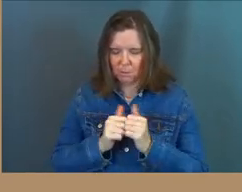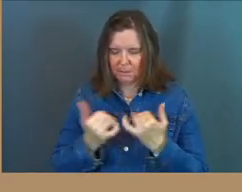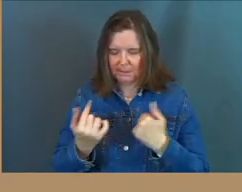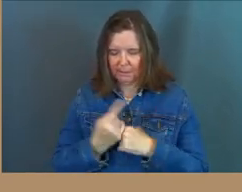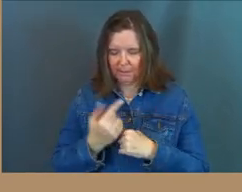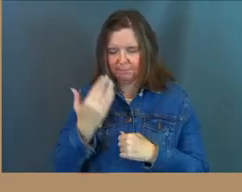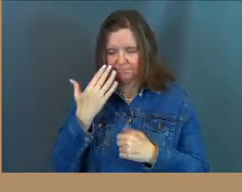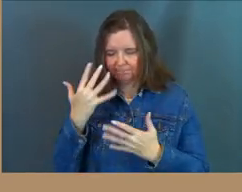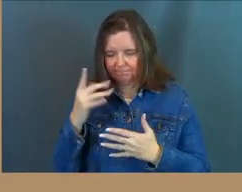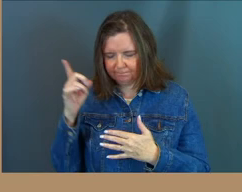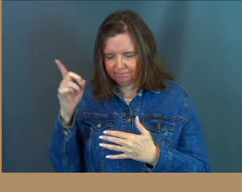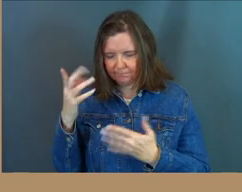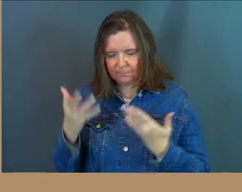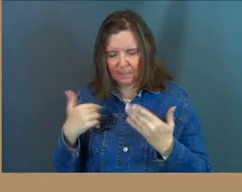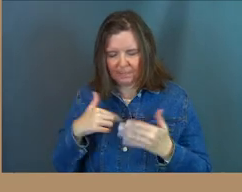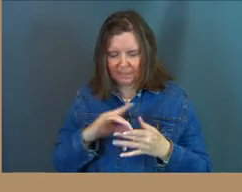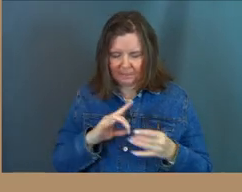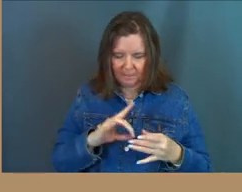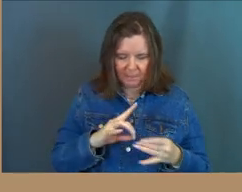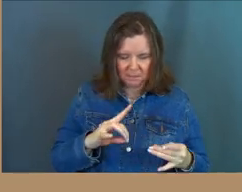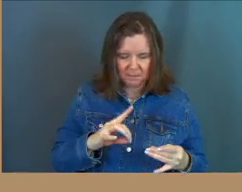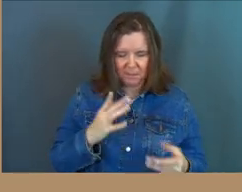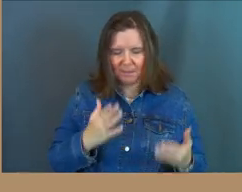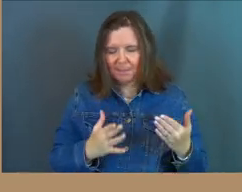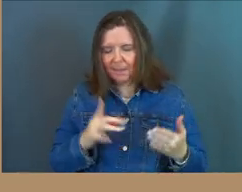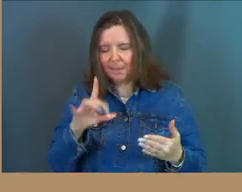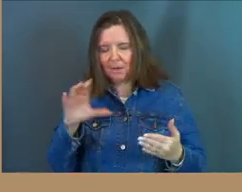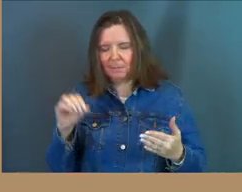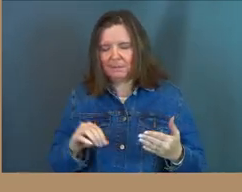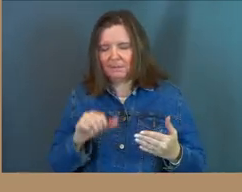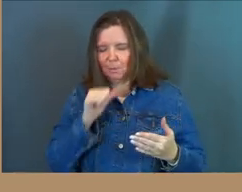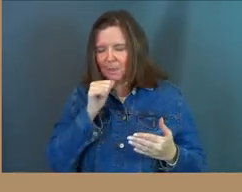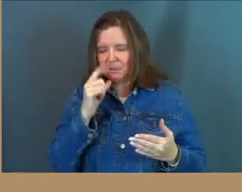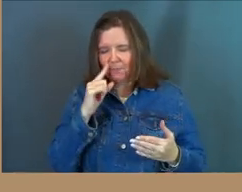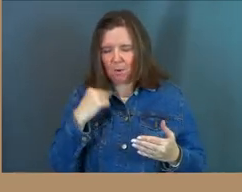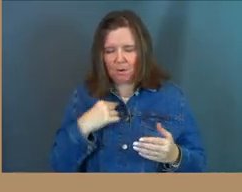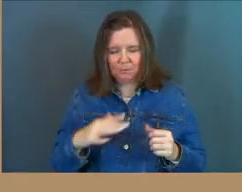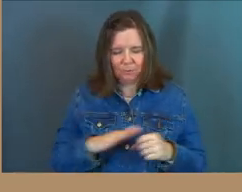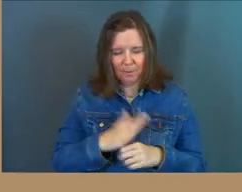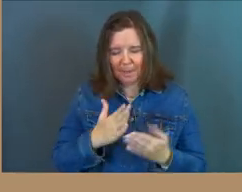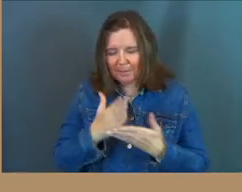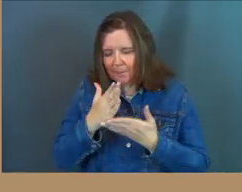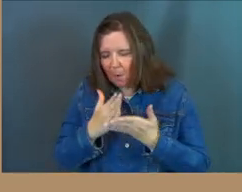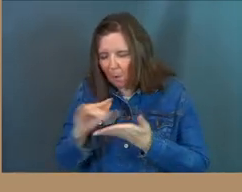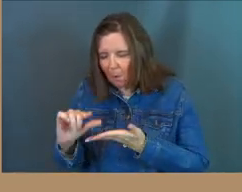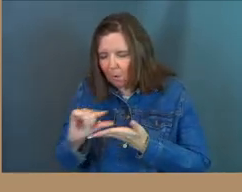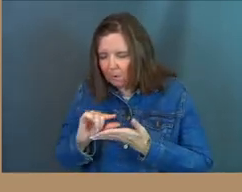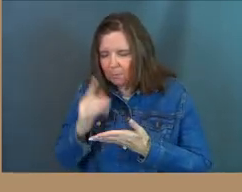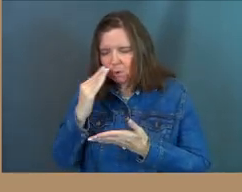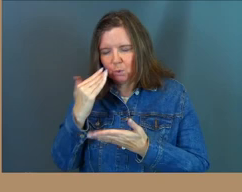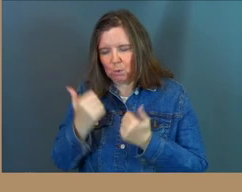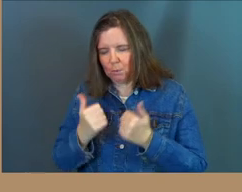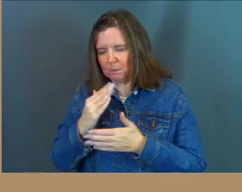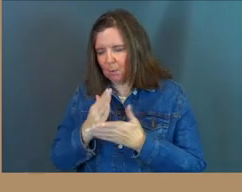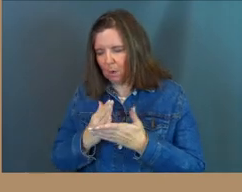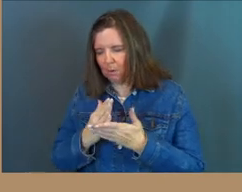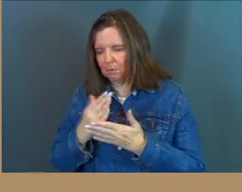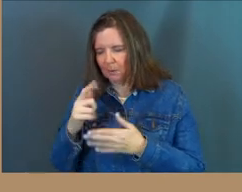today. Maybe this message, maybe 100% of it wasn't for us, maybe just a part. Lord, you know the